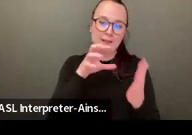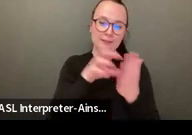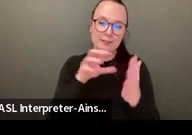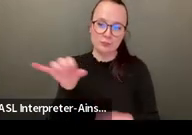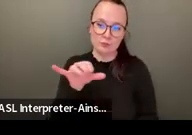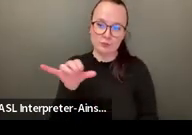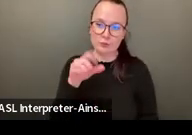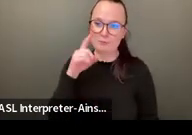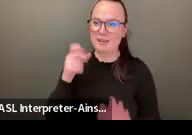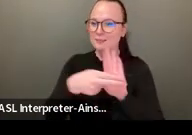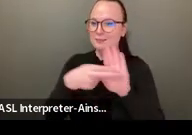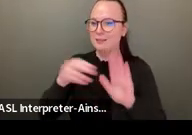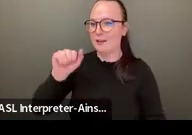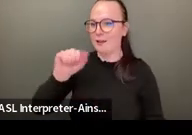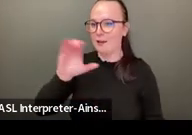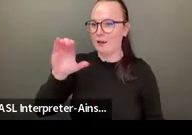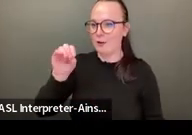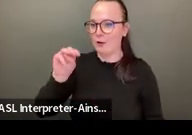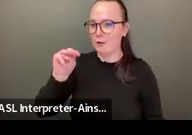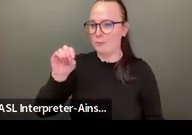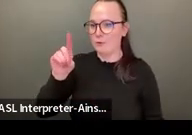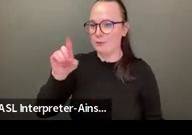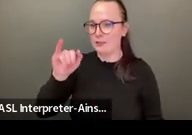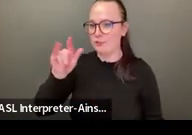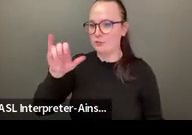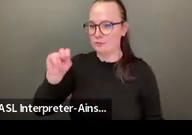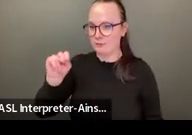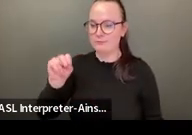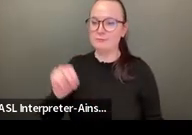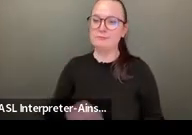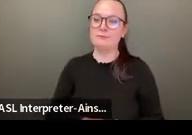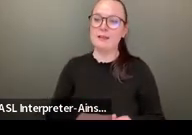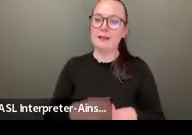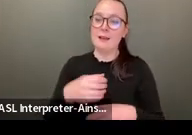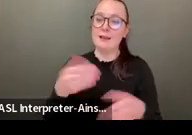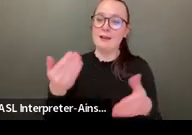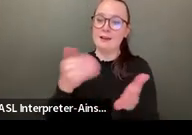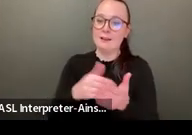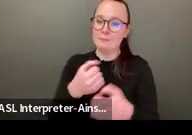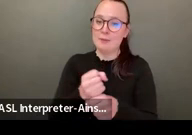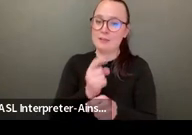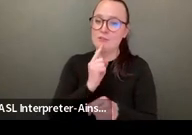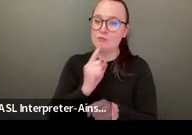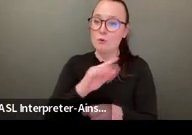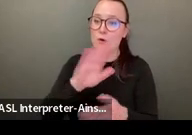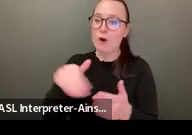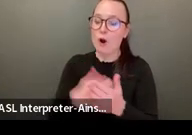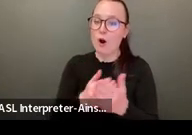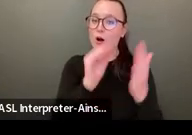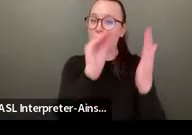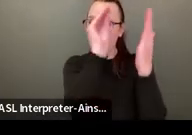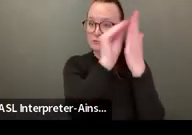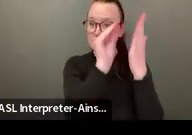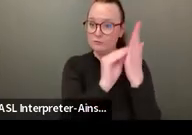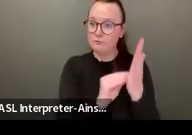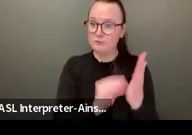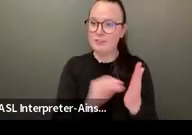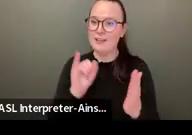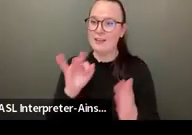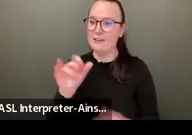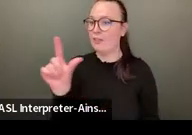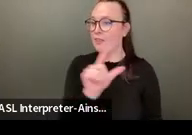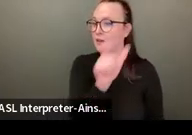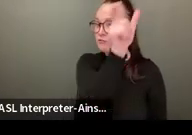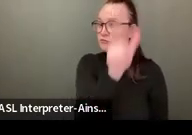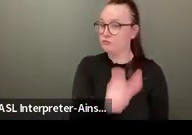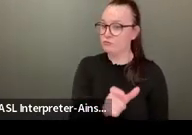accommodation. And just again, making sure that all of those fields are considered and complete. So if you put something on the left, it